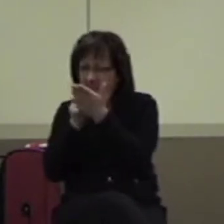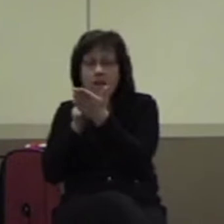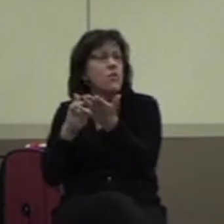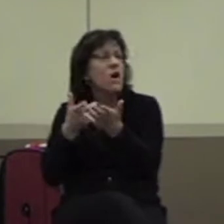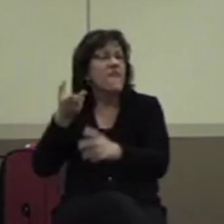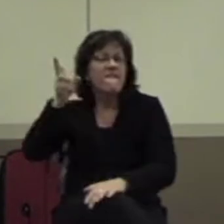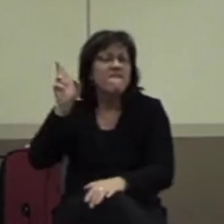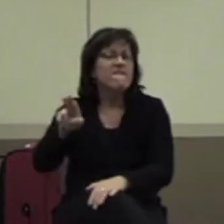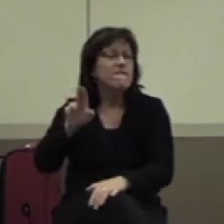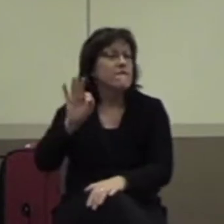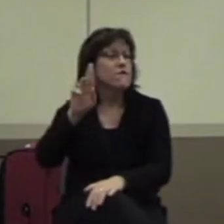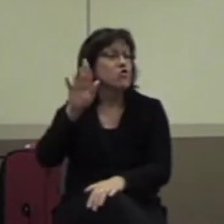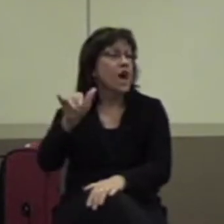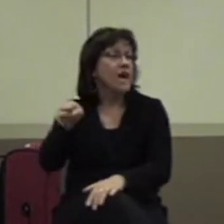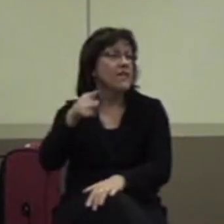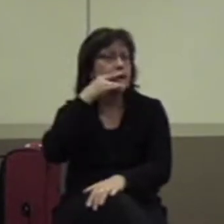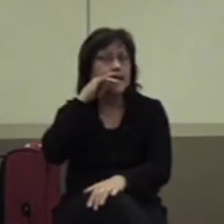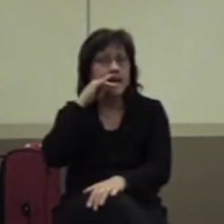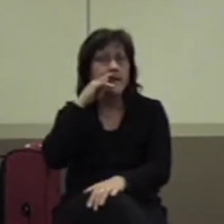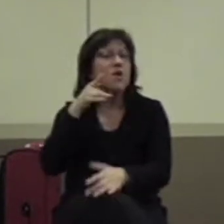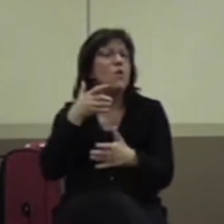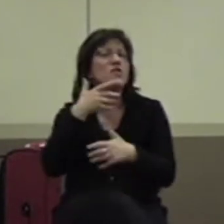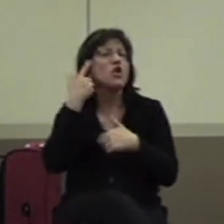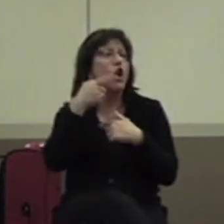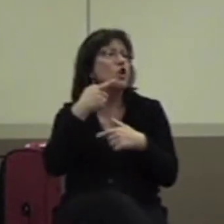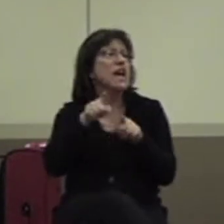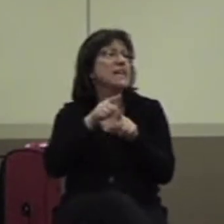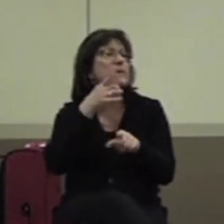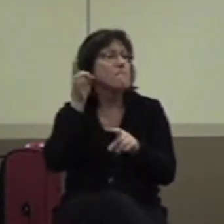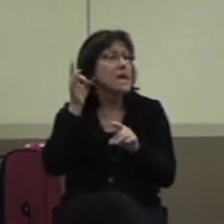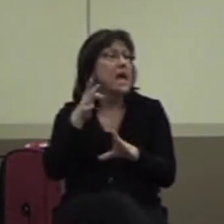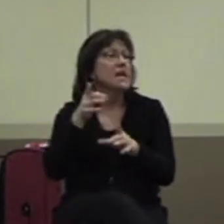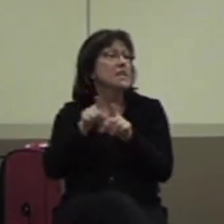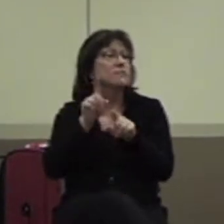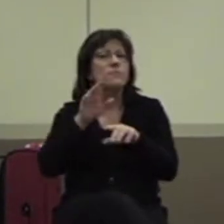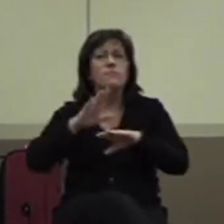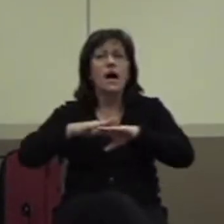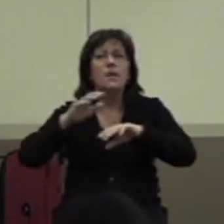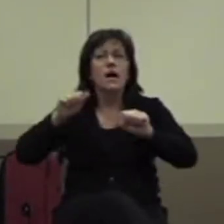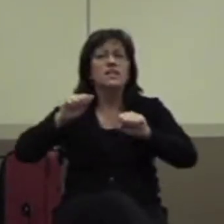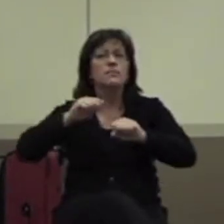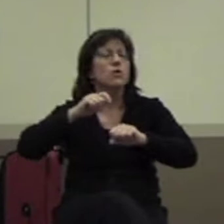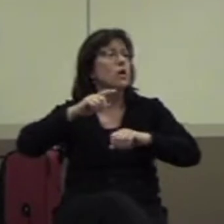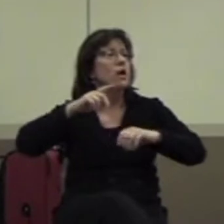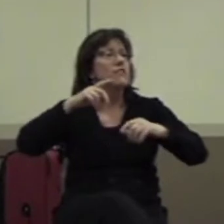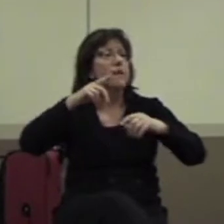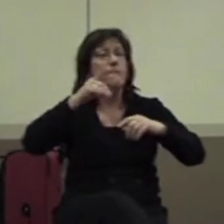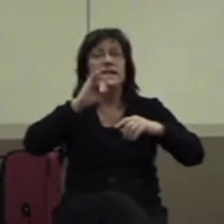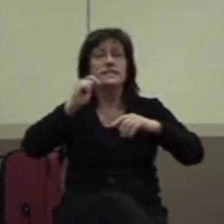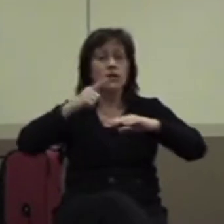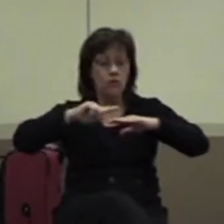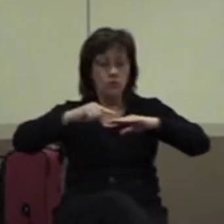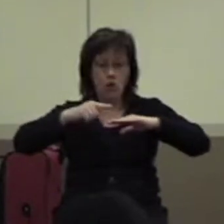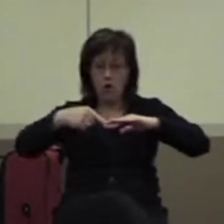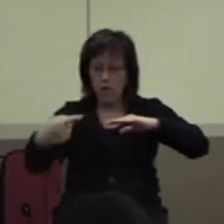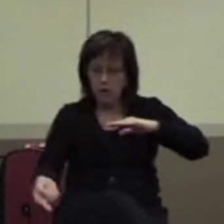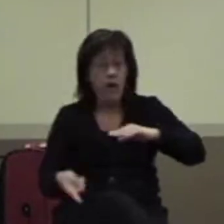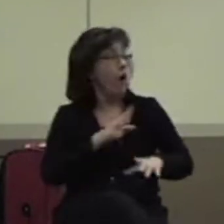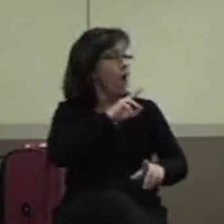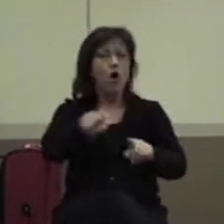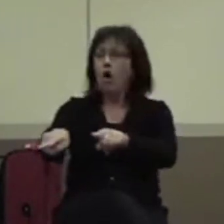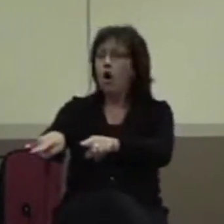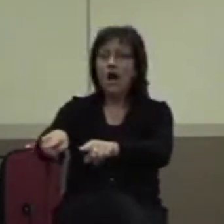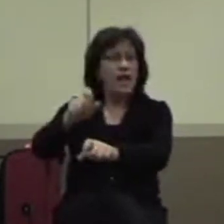want the kid to look as bad as possible, so a pencil will roll off the desk, and they will go, oh, look, he threw that. You know, when really,